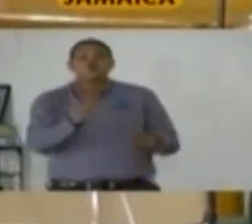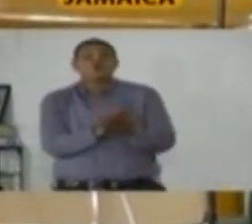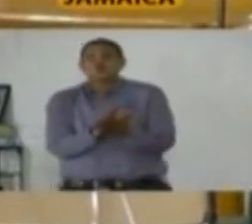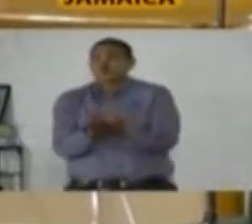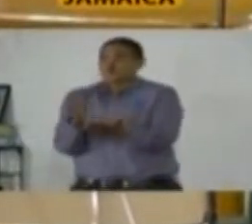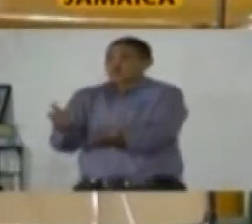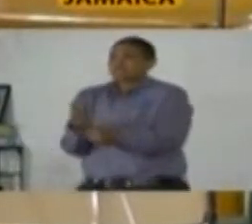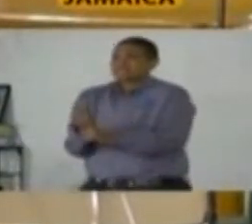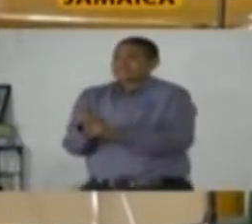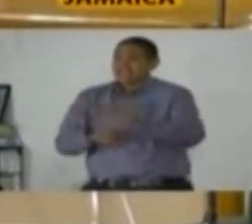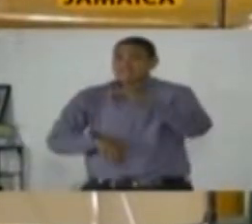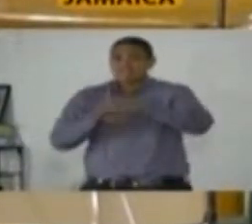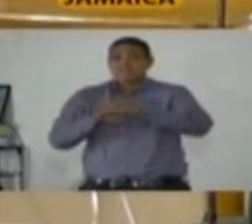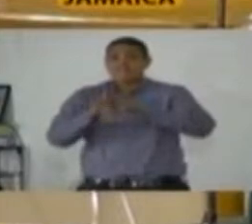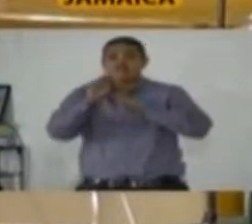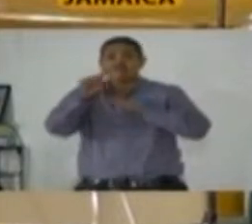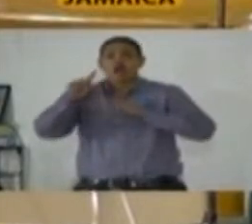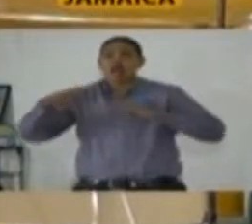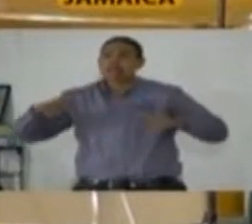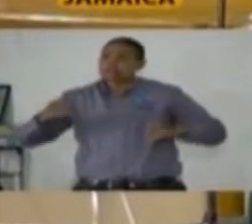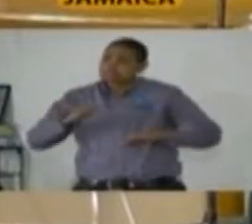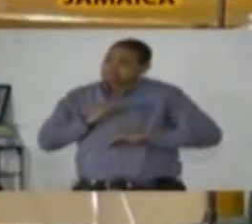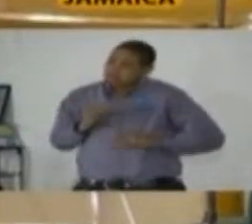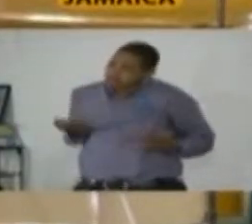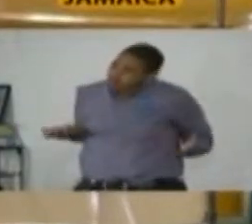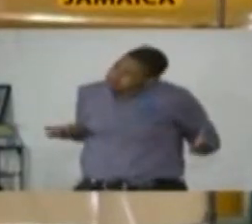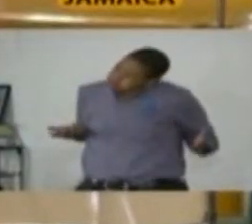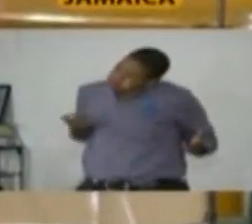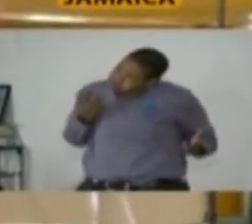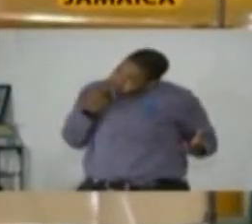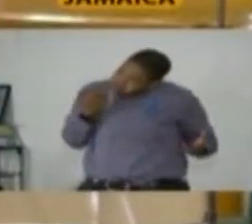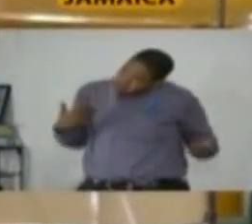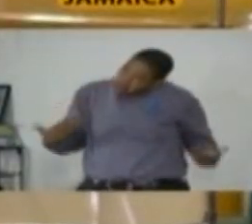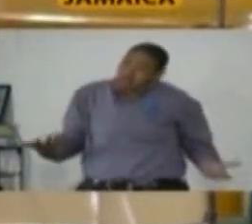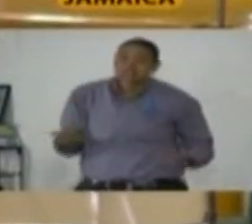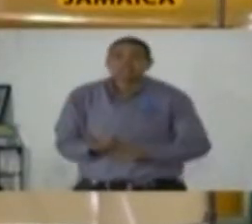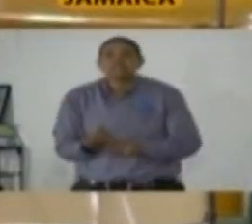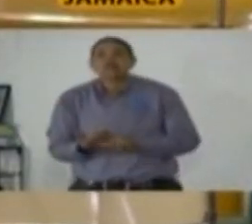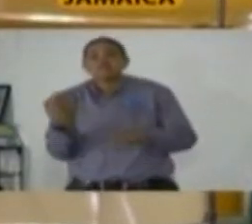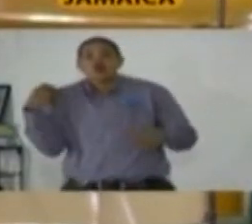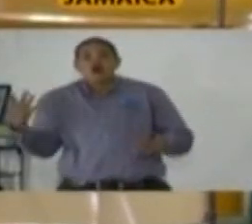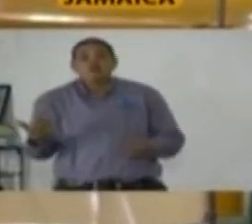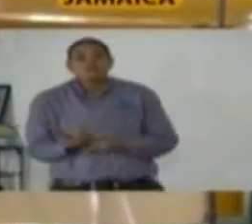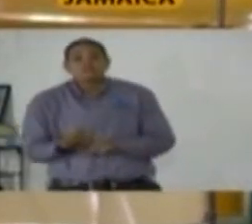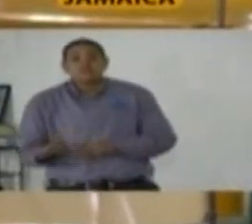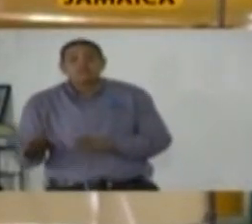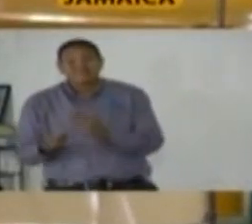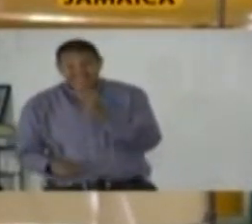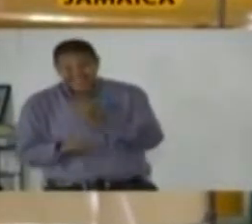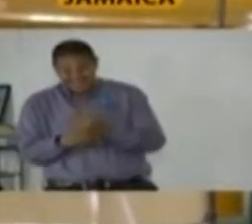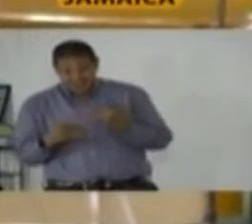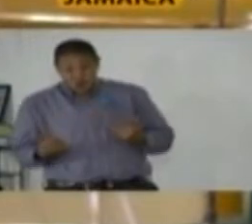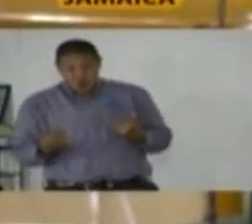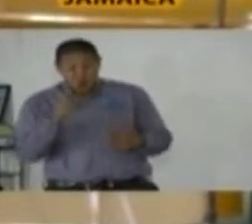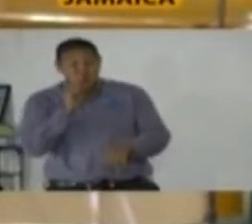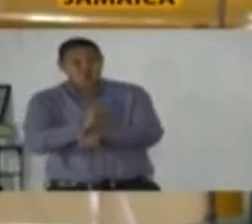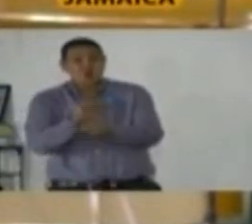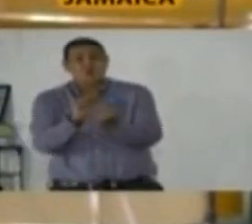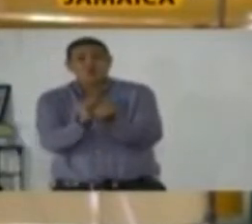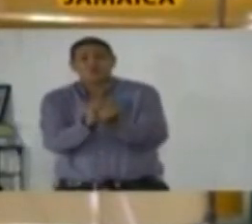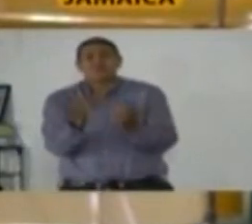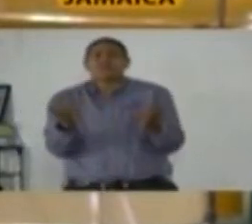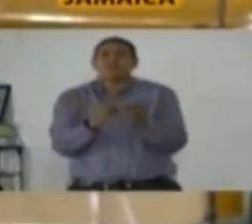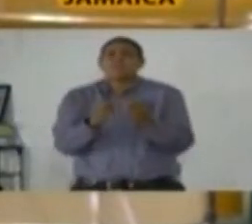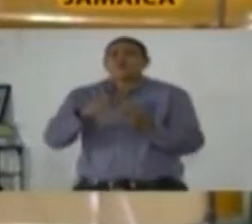are ranked as unsatisfactory by the NEI. The officers are more data-driven now and are working with a greater sense